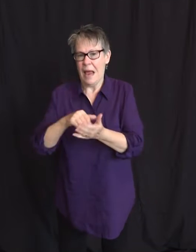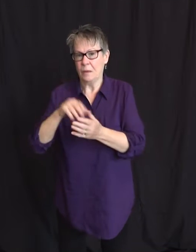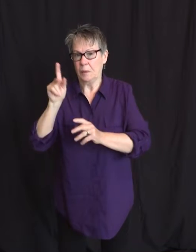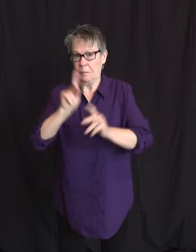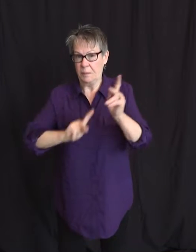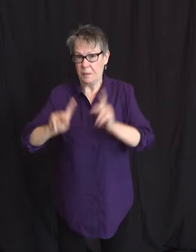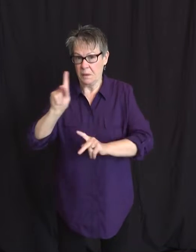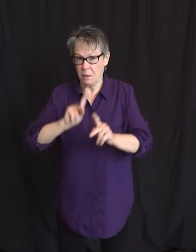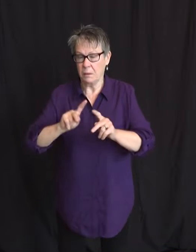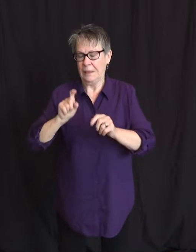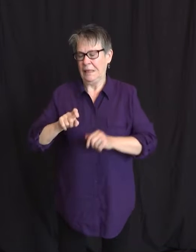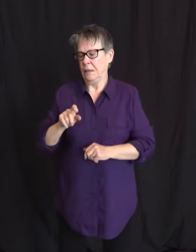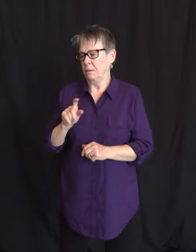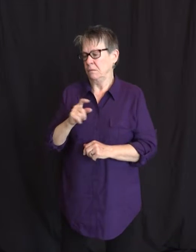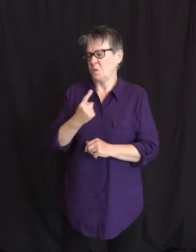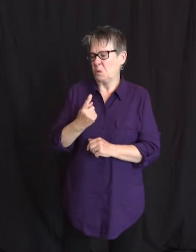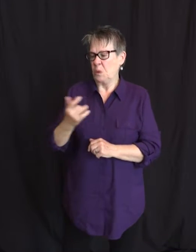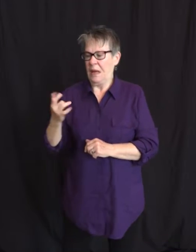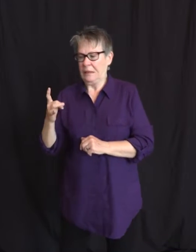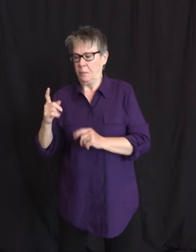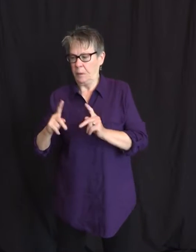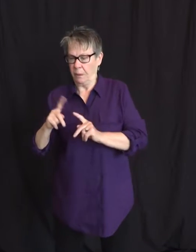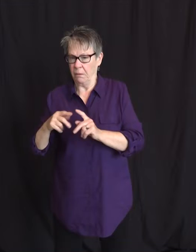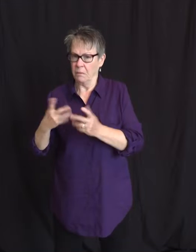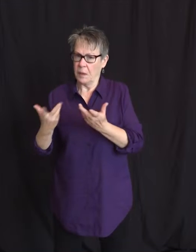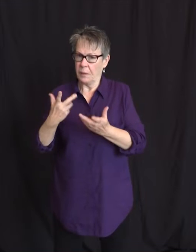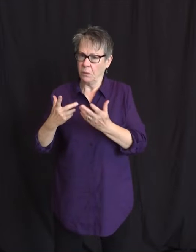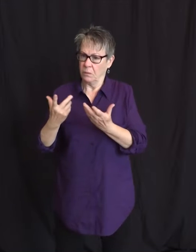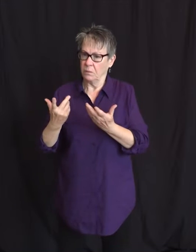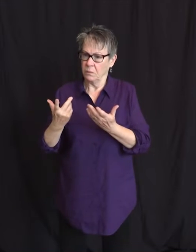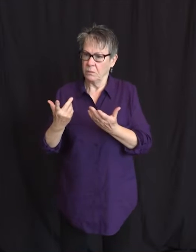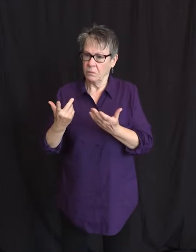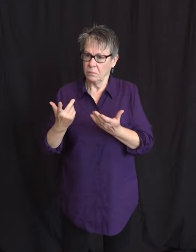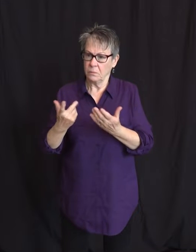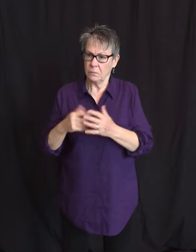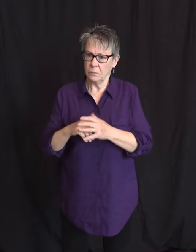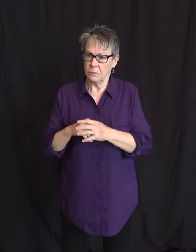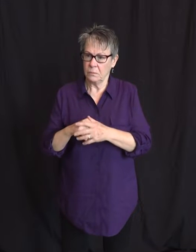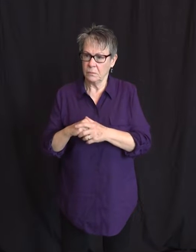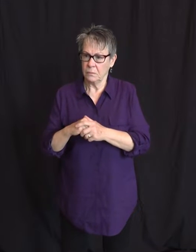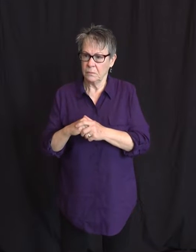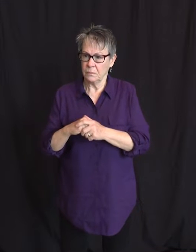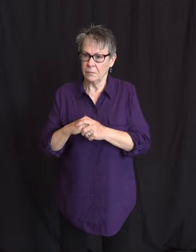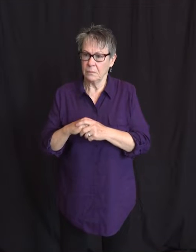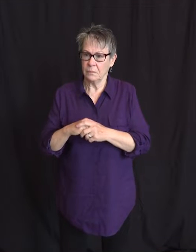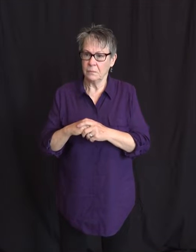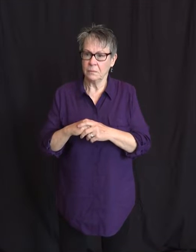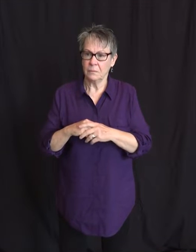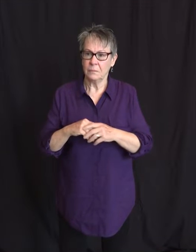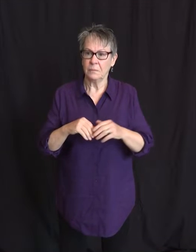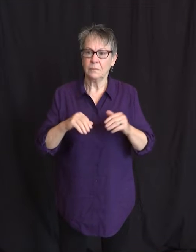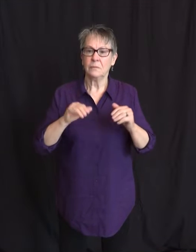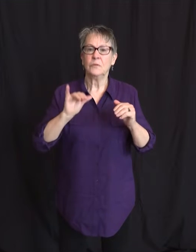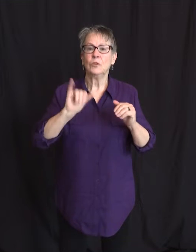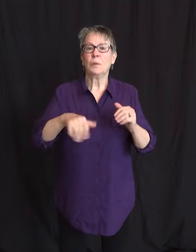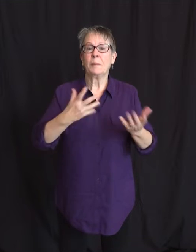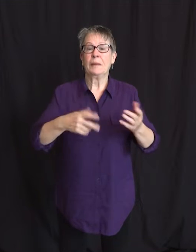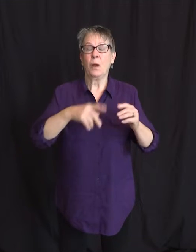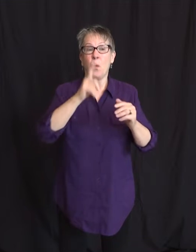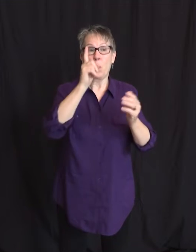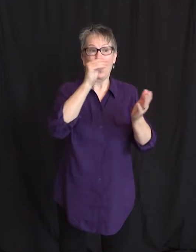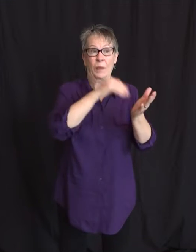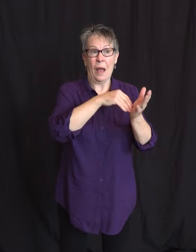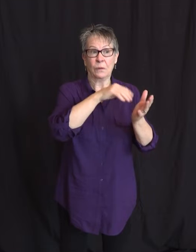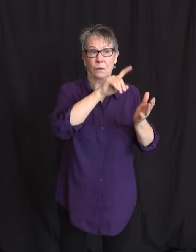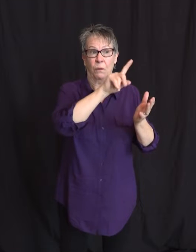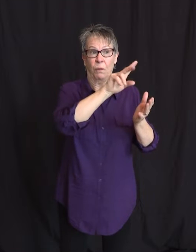for anywhere between roughly 1,300 all the way up to over 7,000 people to take on this work. But, and here's a big